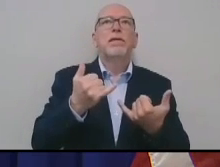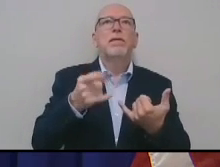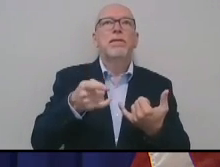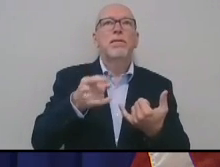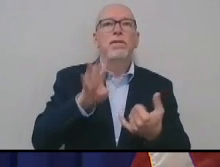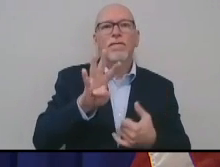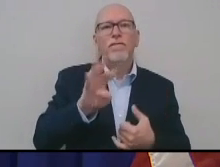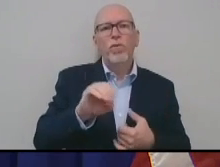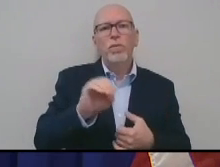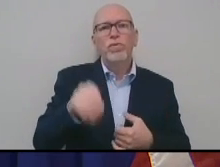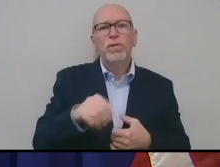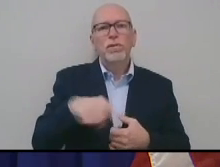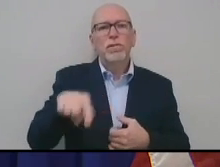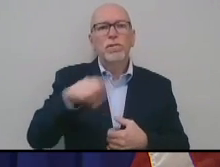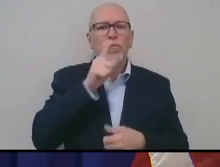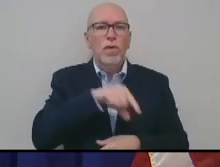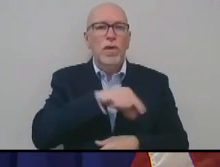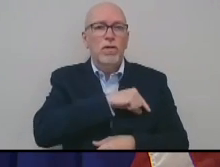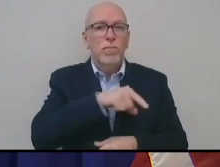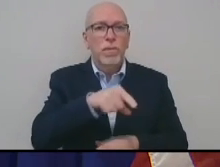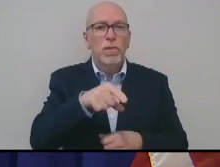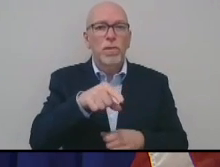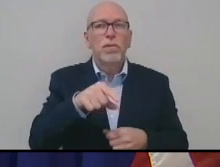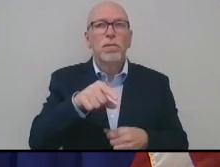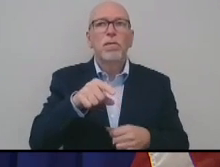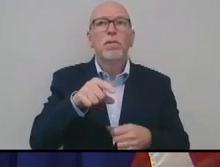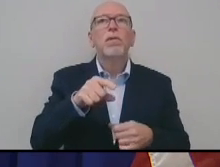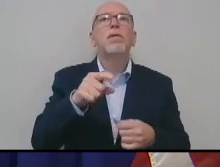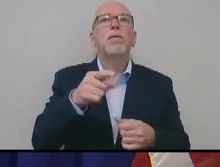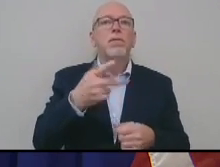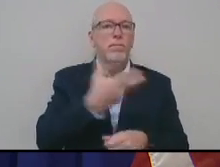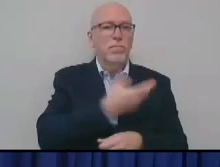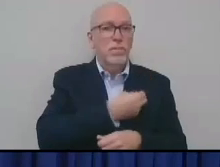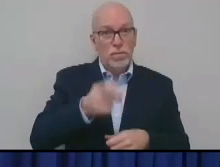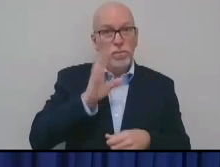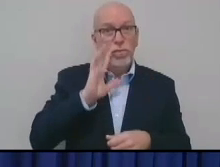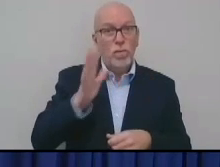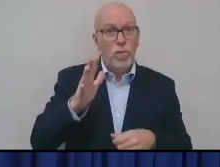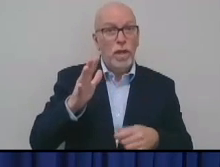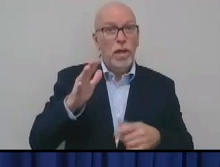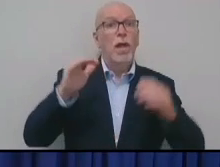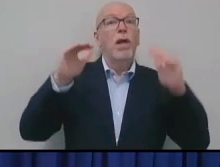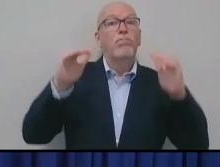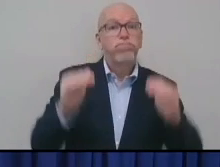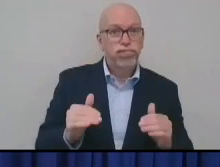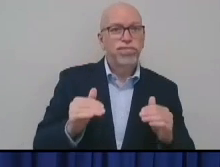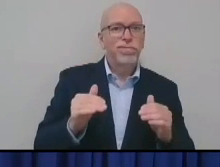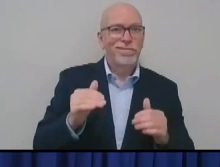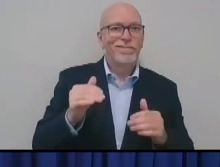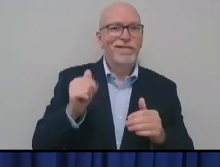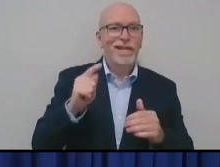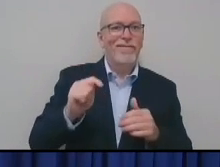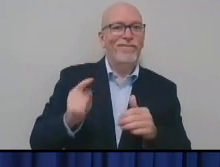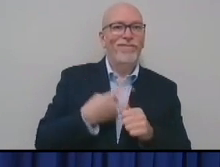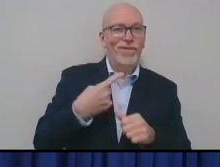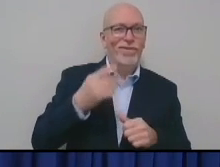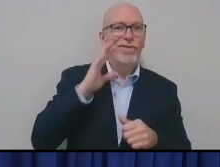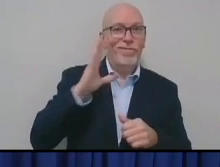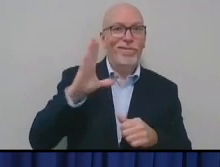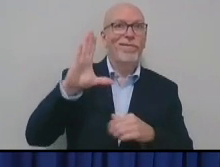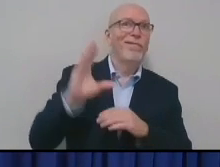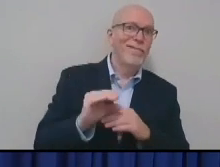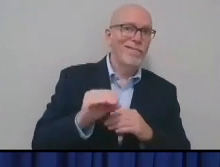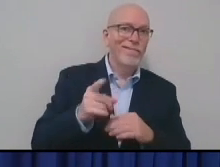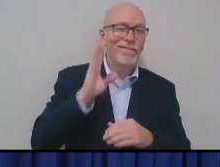40% of eligible Hoosiers are fully vaxxed. Is that going to drop appreciably and kind of be like a little dagger in your